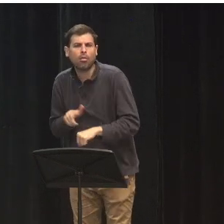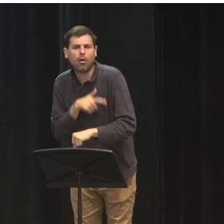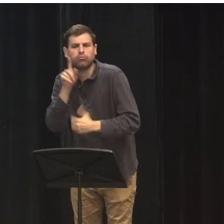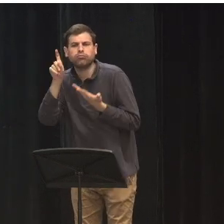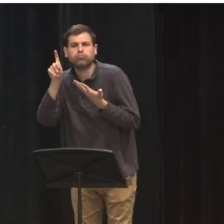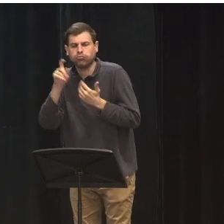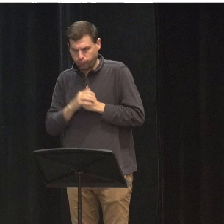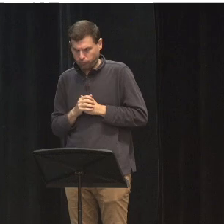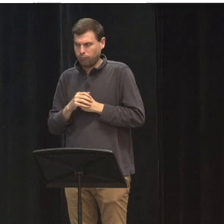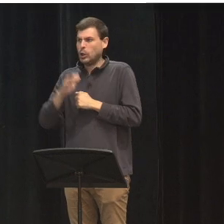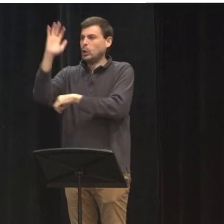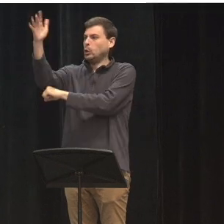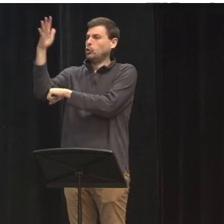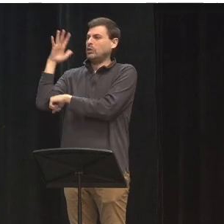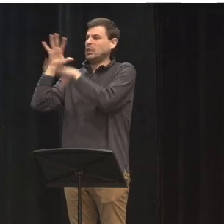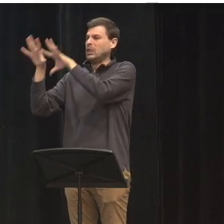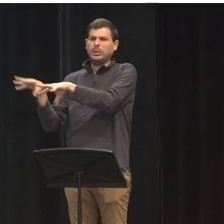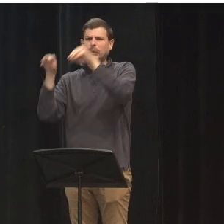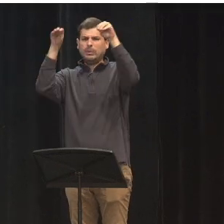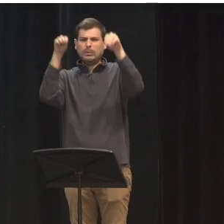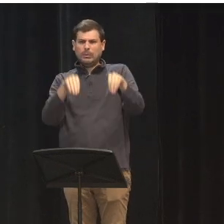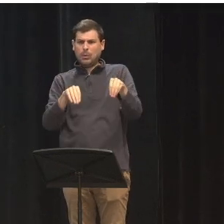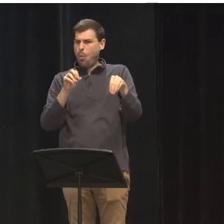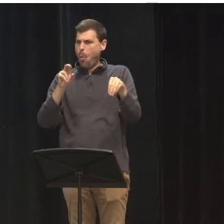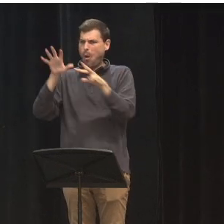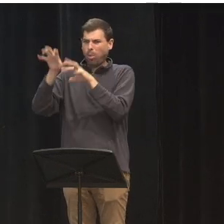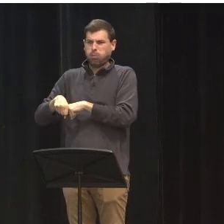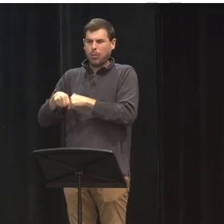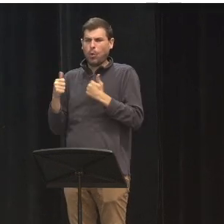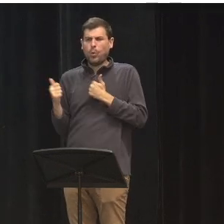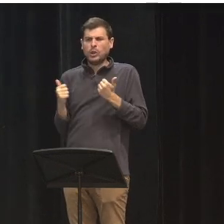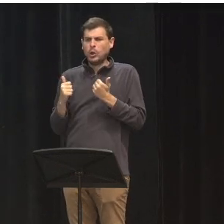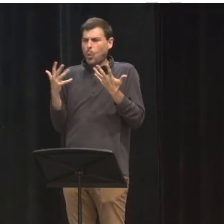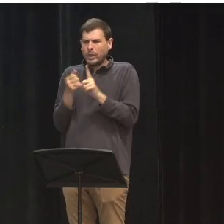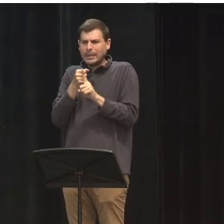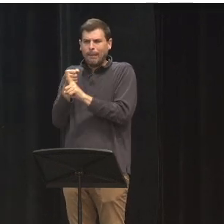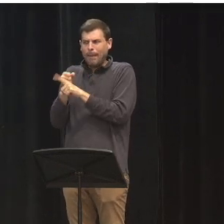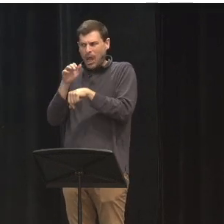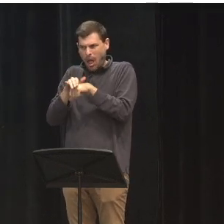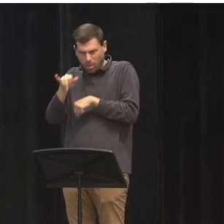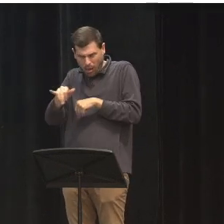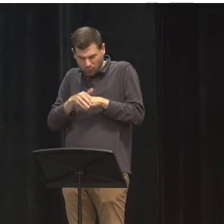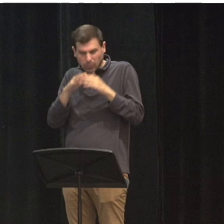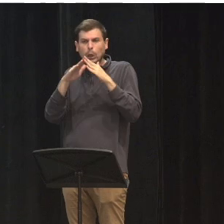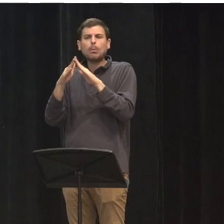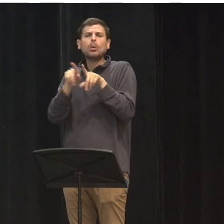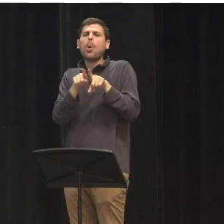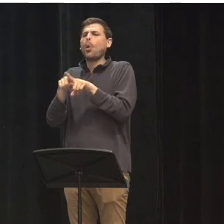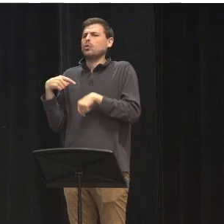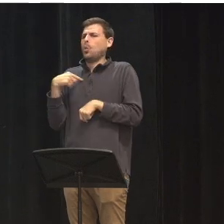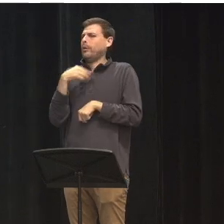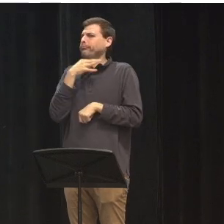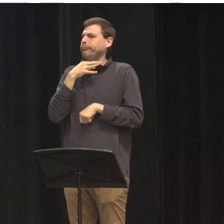for the removal of the trees be reconsidered and looks forward to a confirmation that this can in fact be done. The community also requests that the